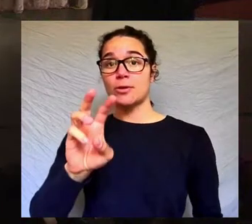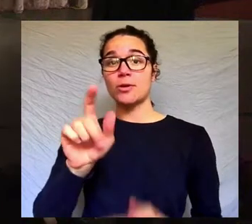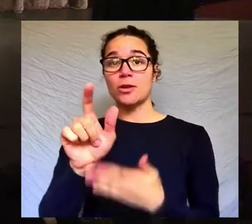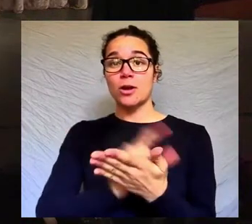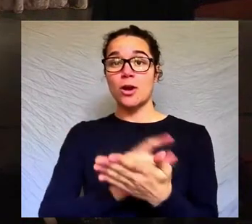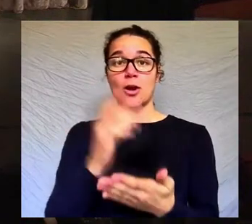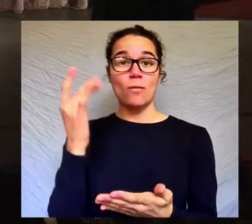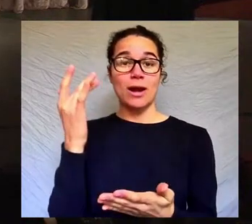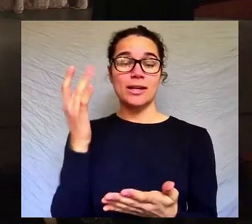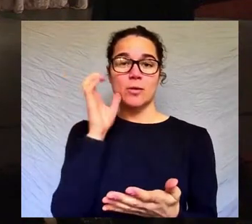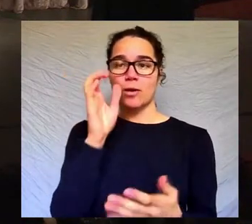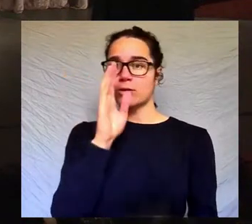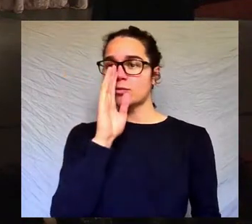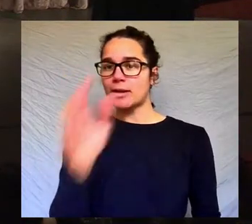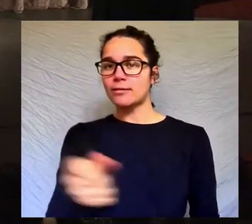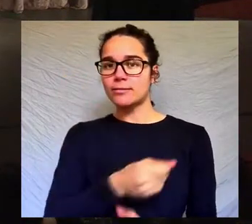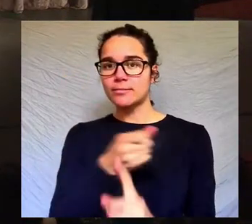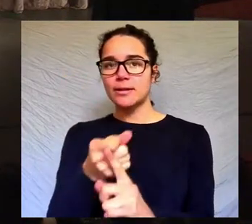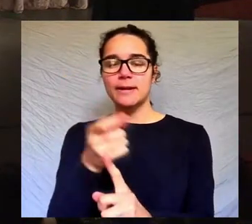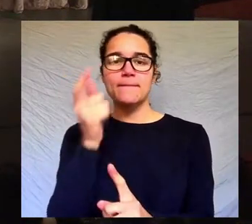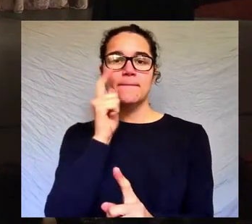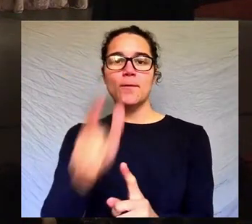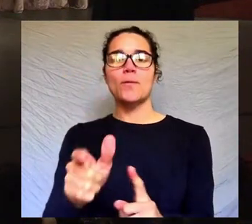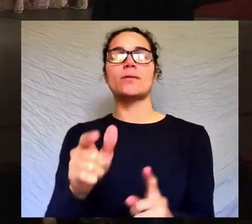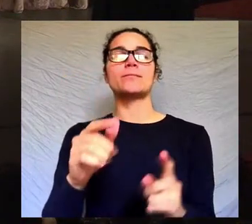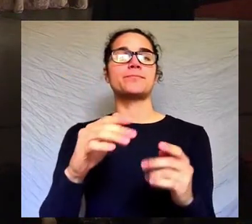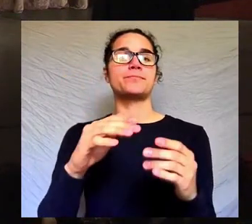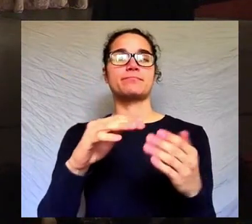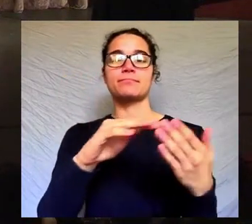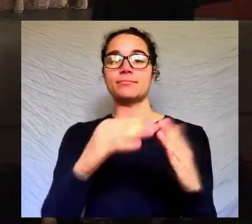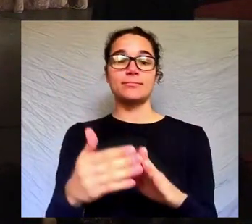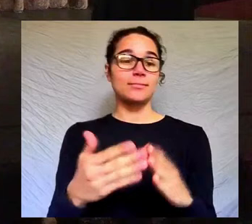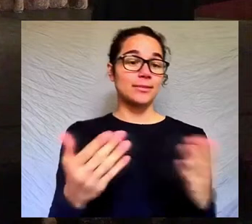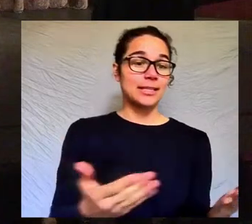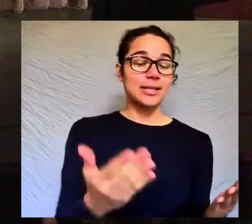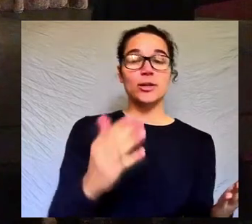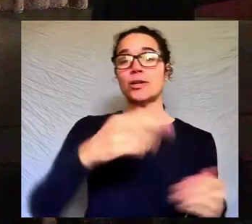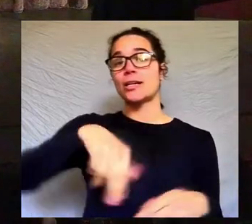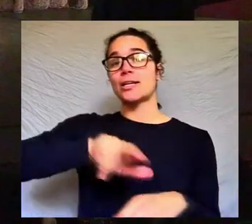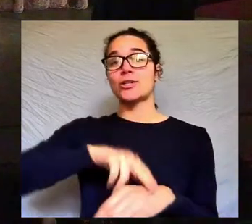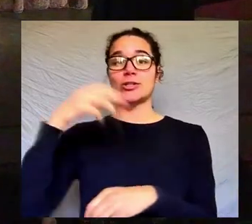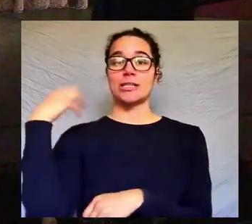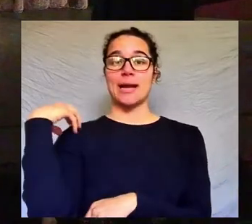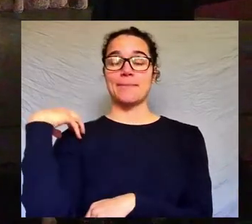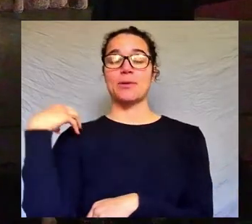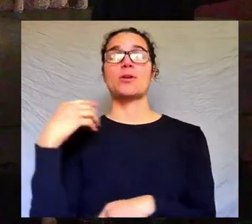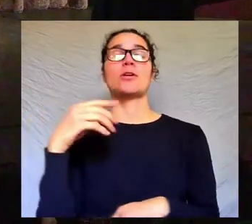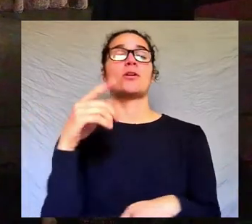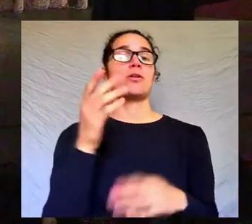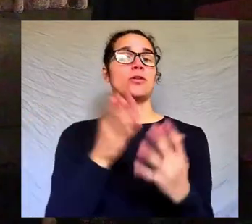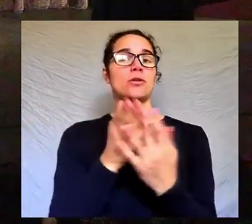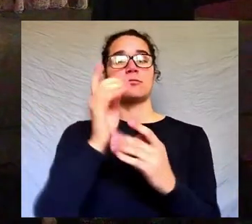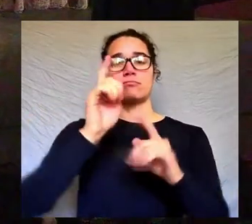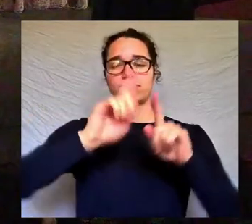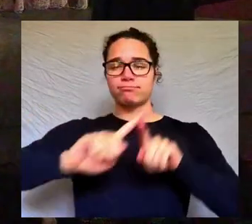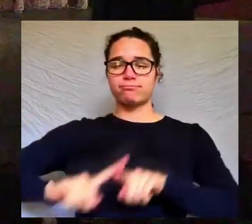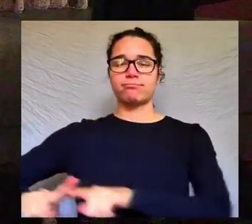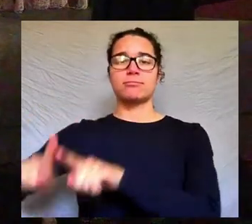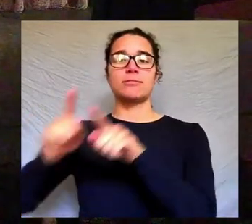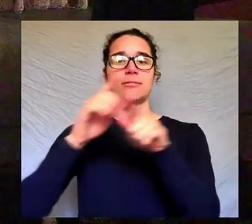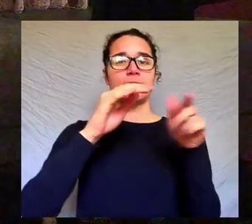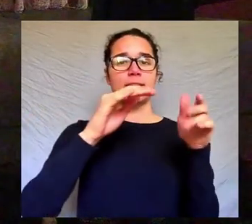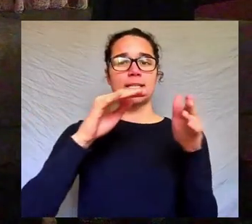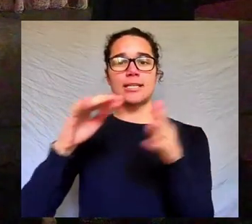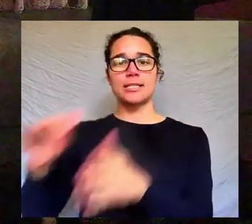contribution to the civic institutions in our city and in the nation's capital through a broad array of areas of study,